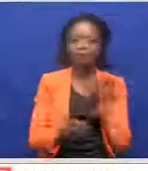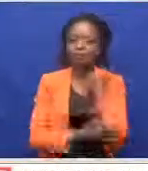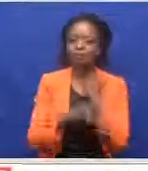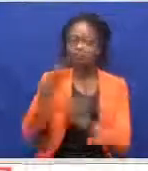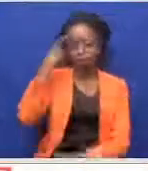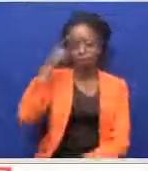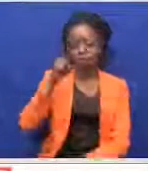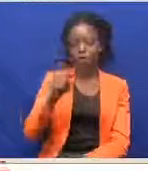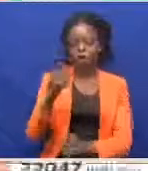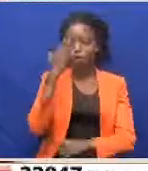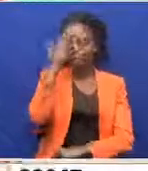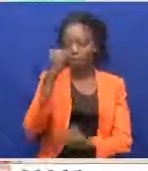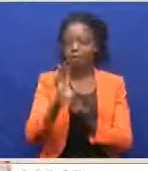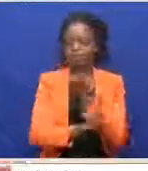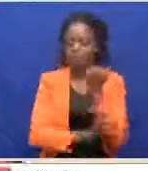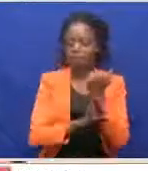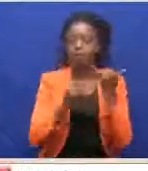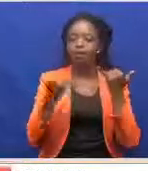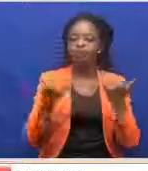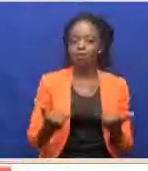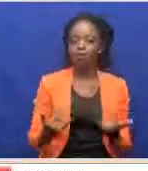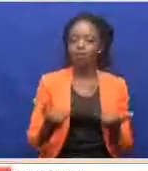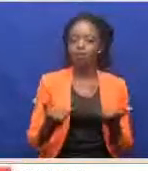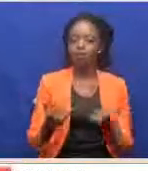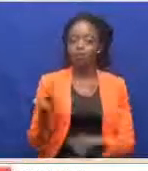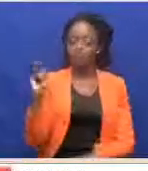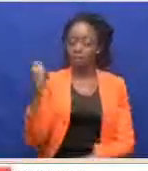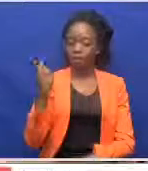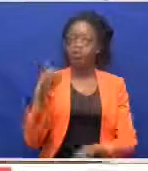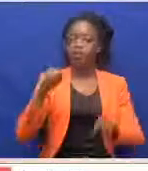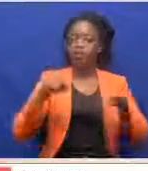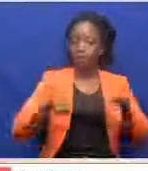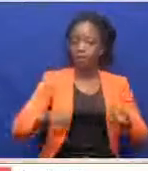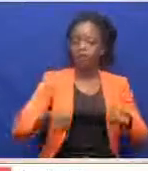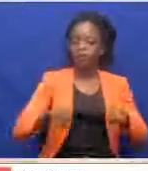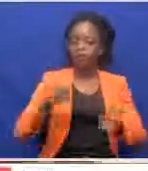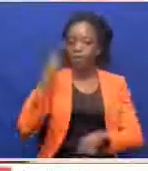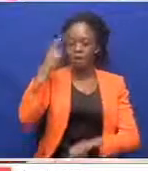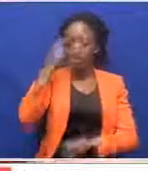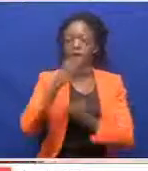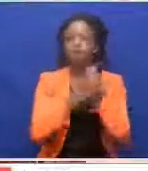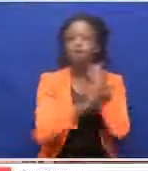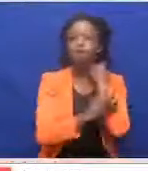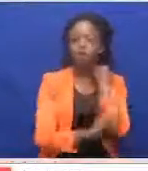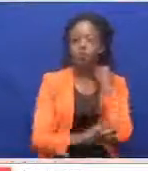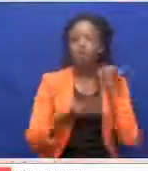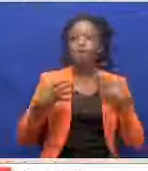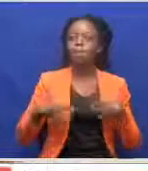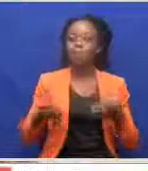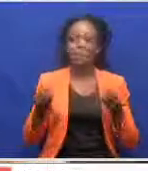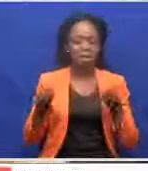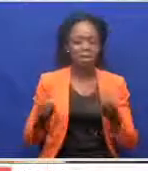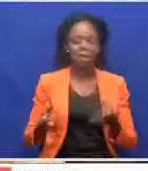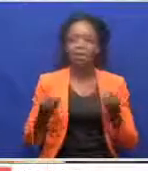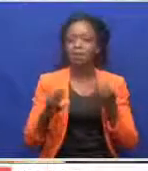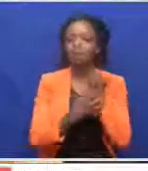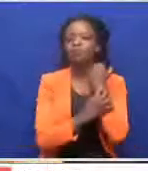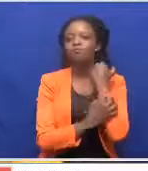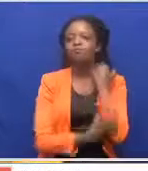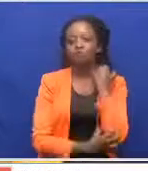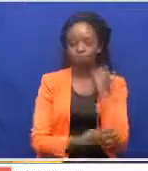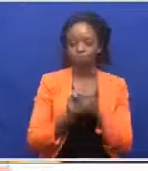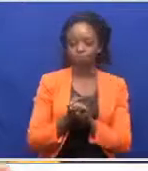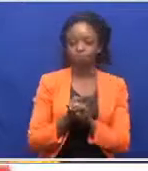that is the country we live in. Hii Kenya ni ya mahasla. Mahasla ndio wengi dunia hii.